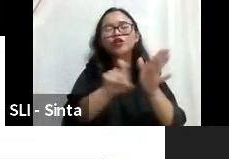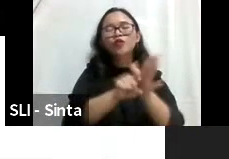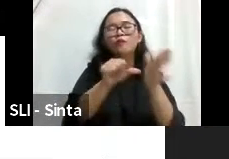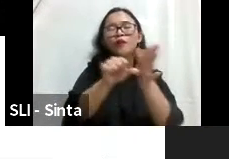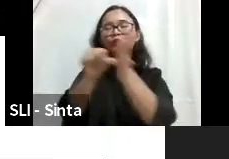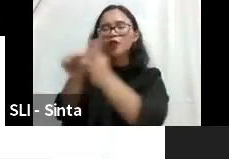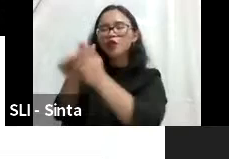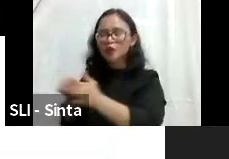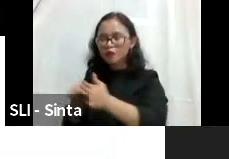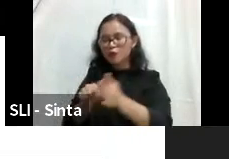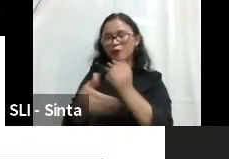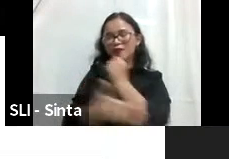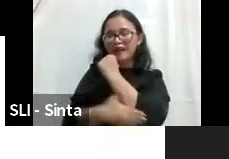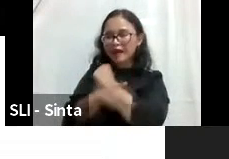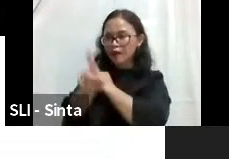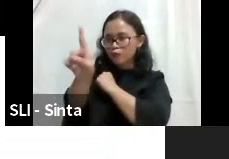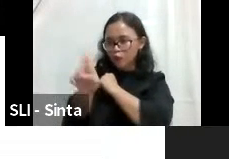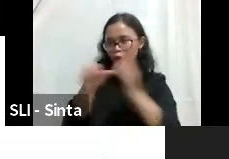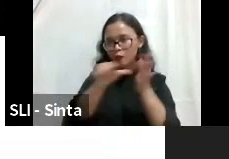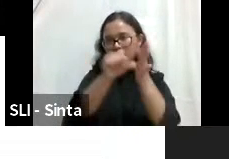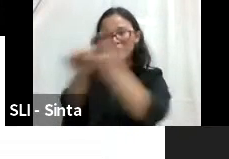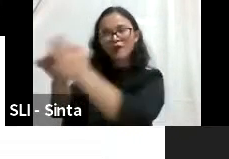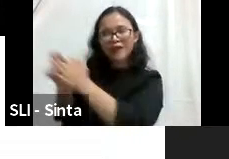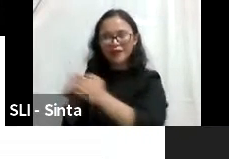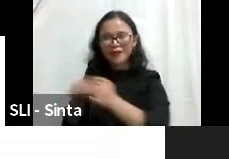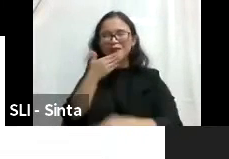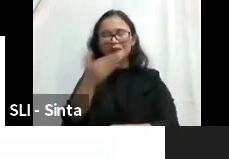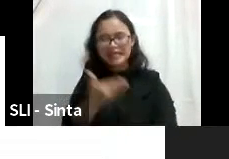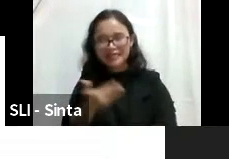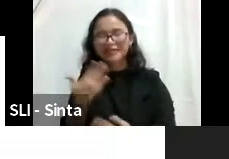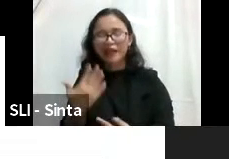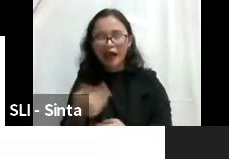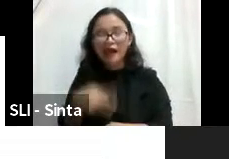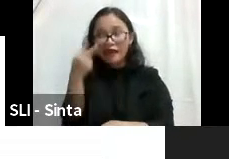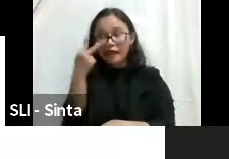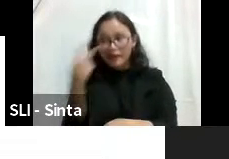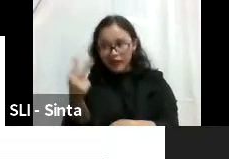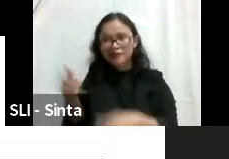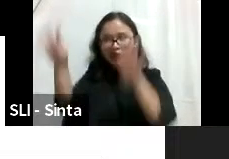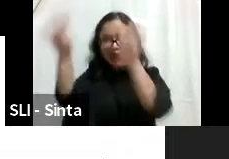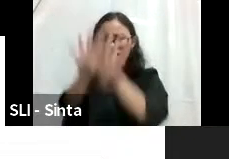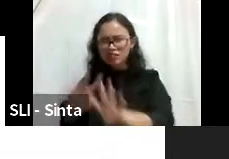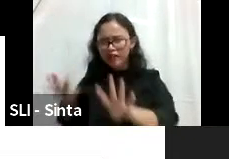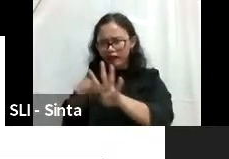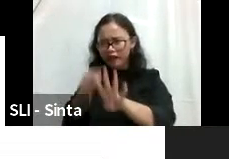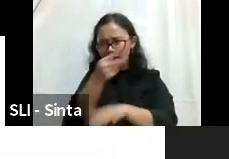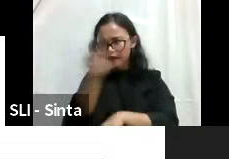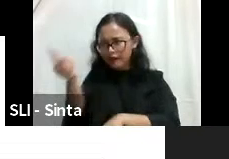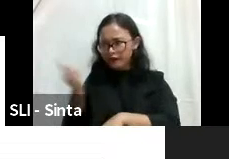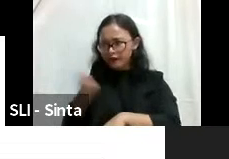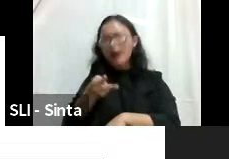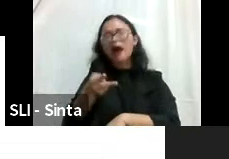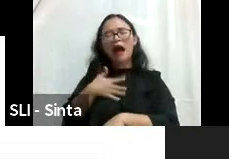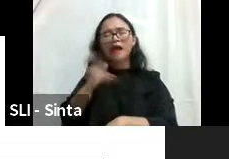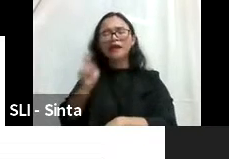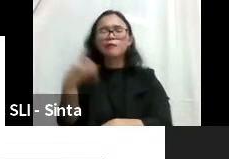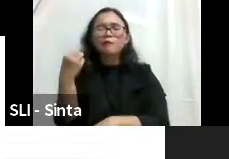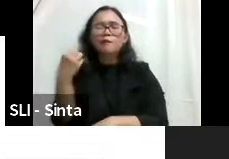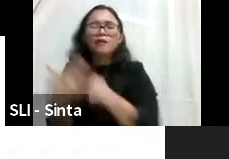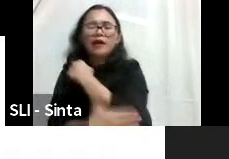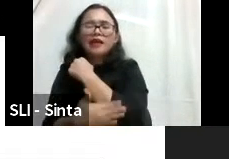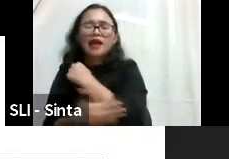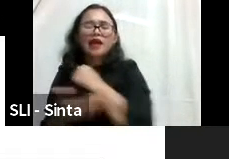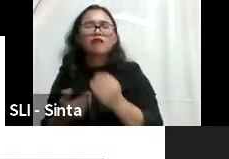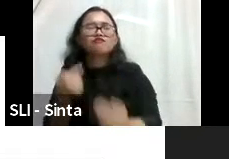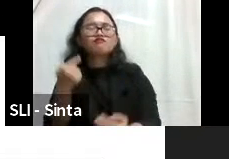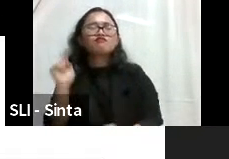see many ASEAN countries working or considering to develop a national action plan